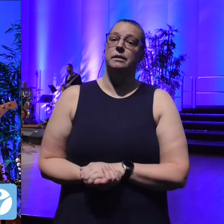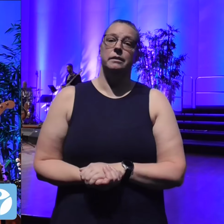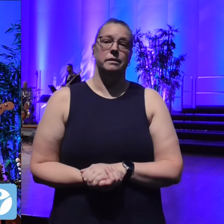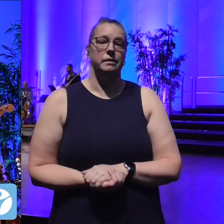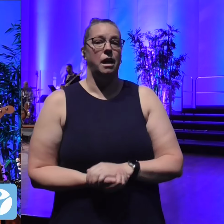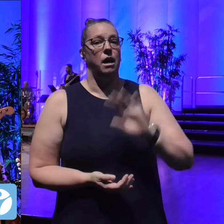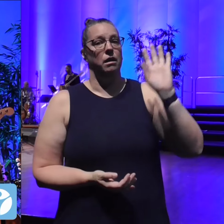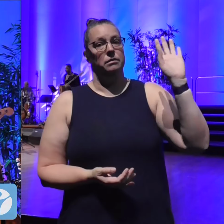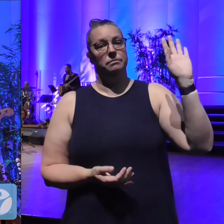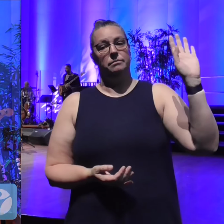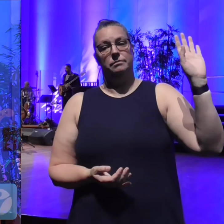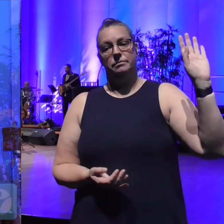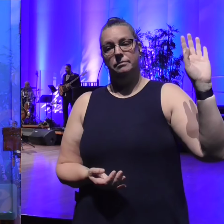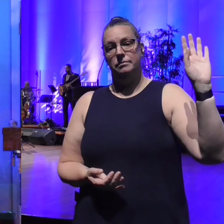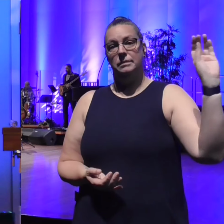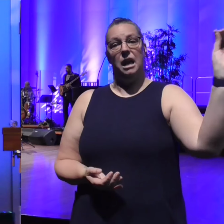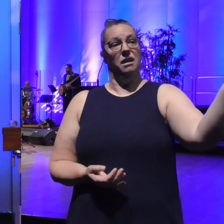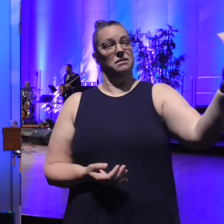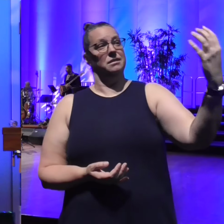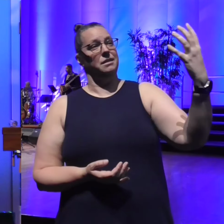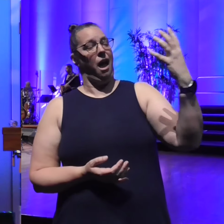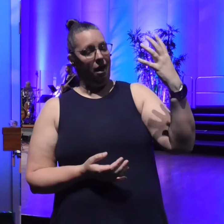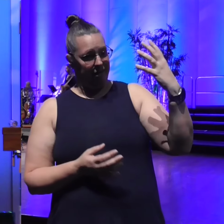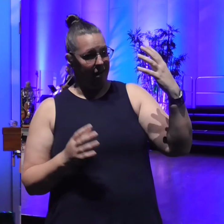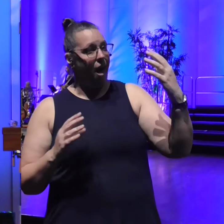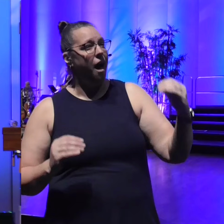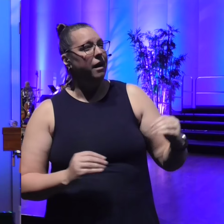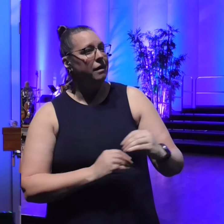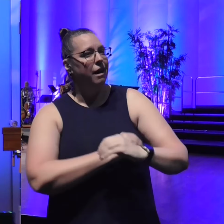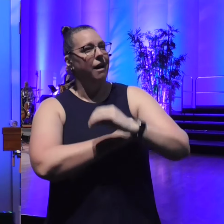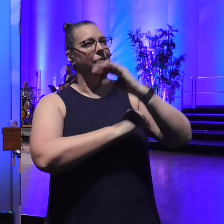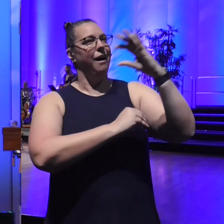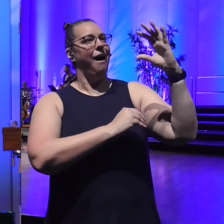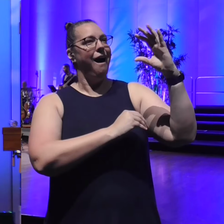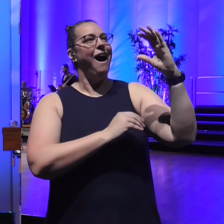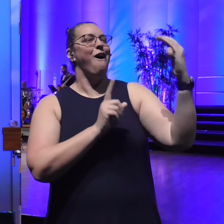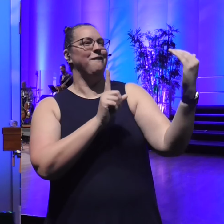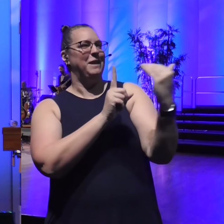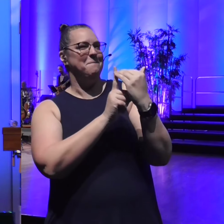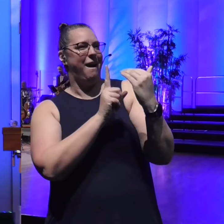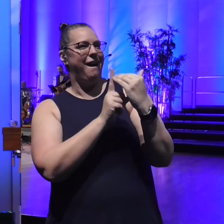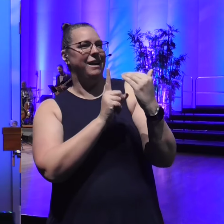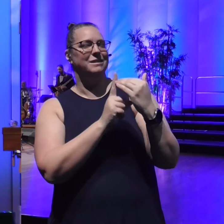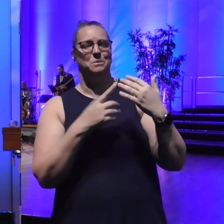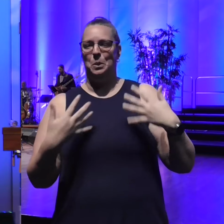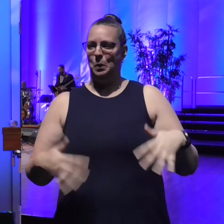Sunlight fell and reminded me that life can be so gracious